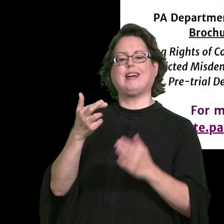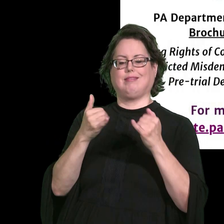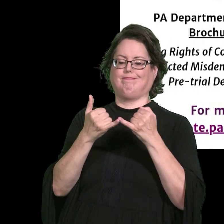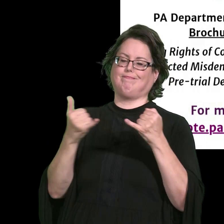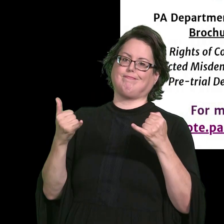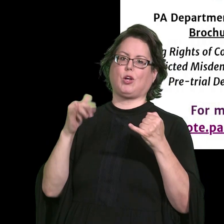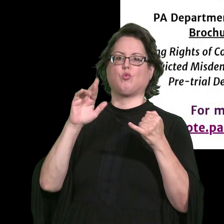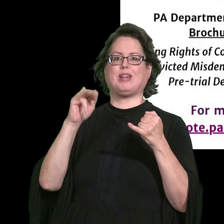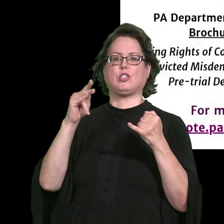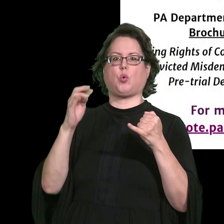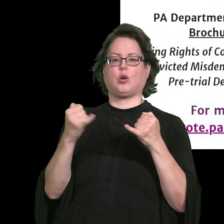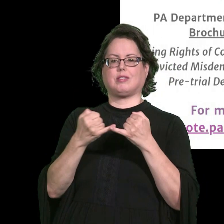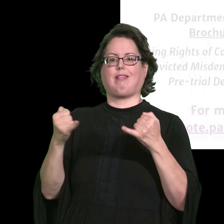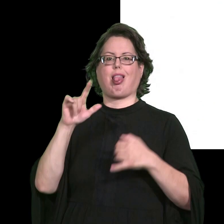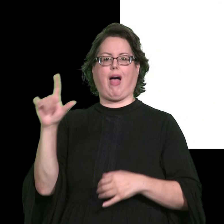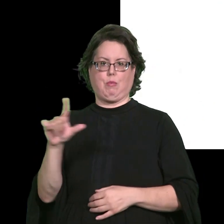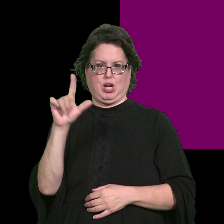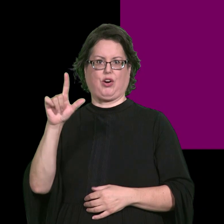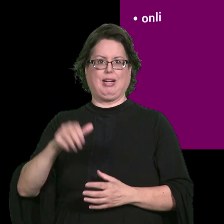lwvpgh.org/resource_library.